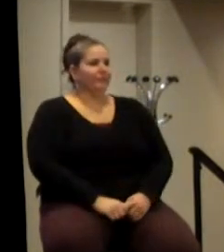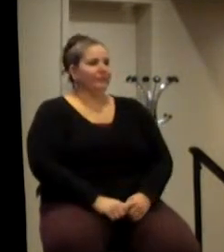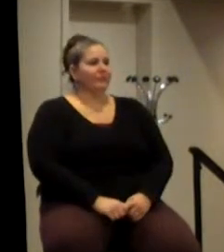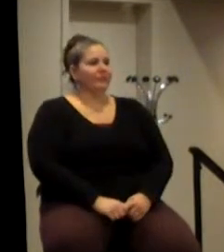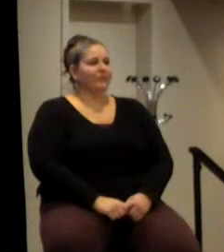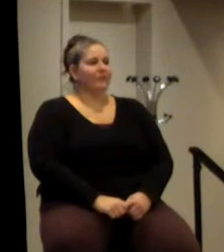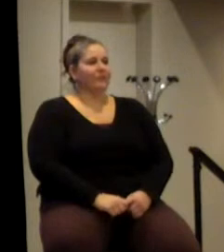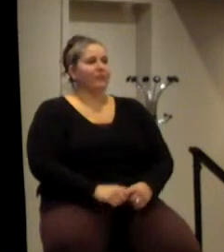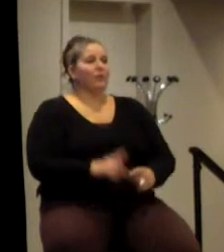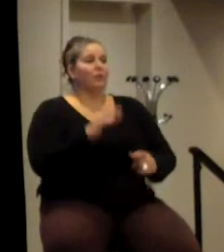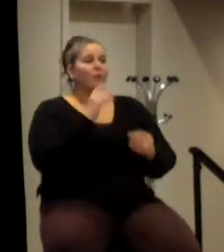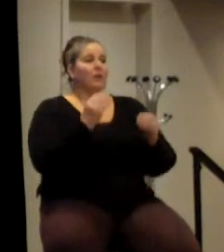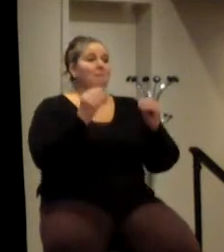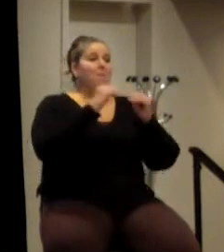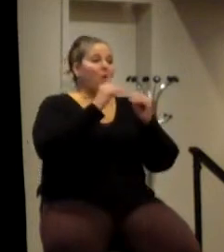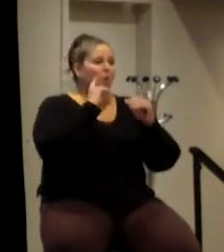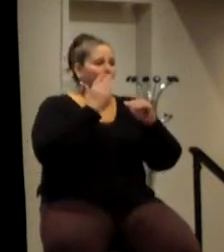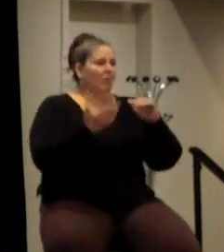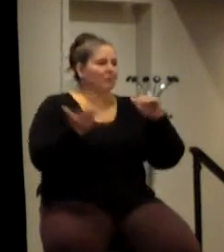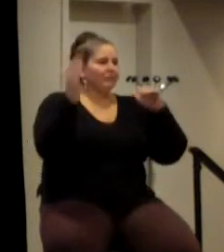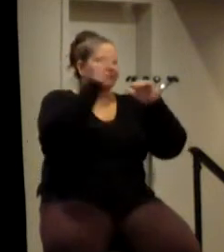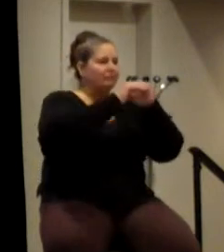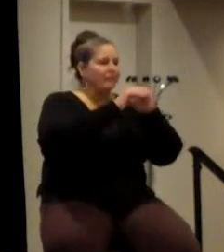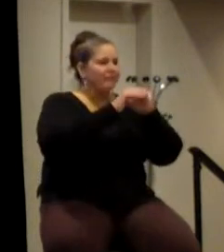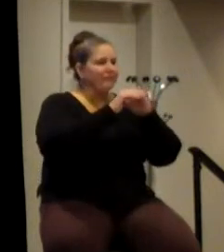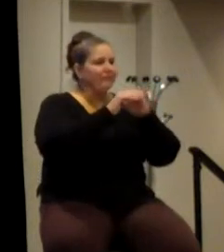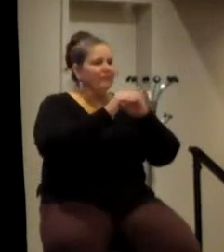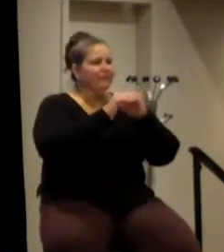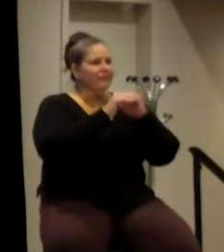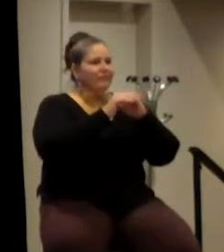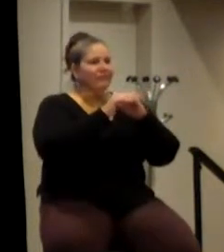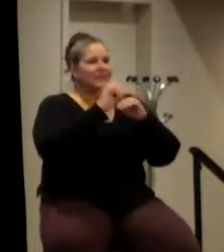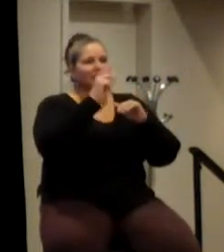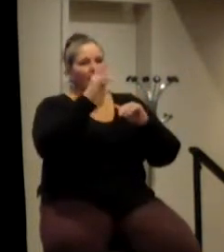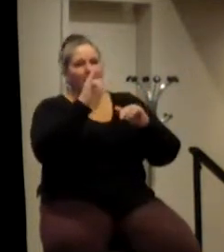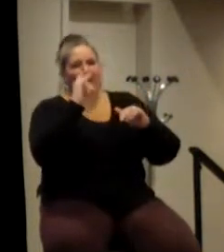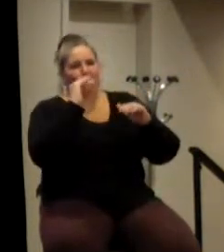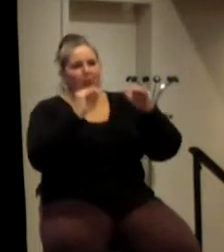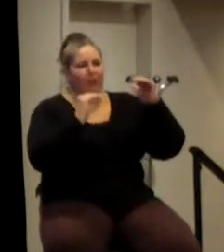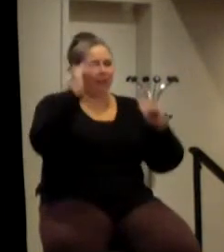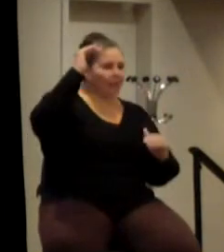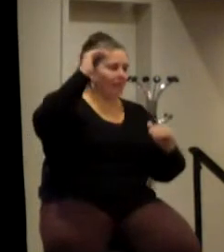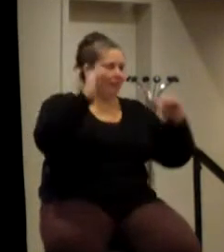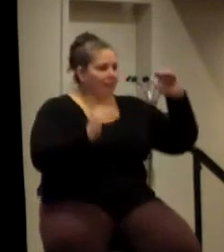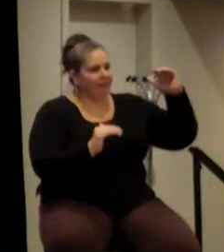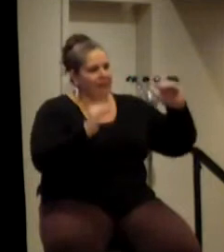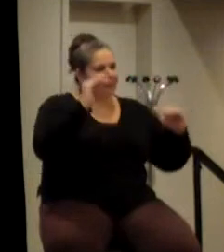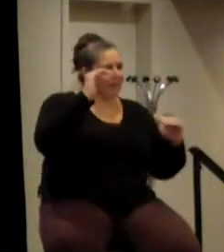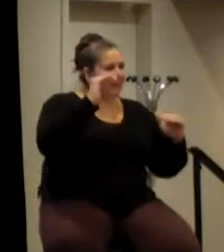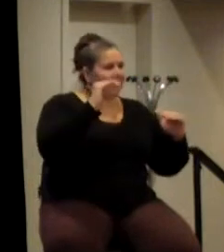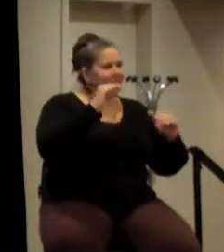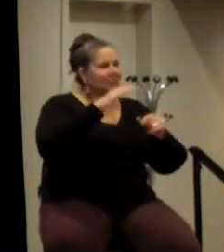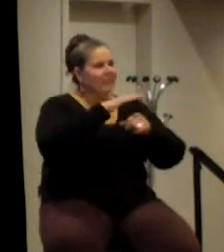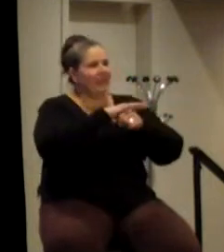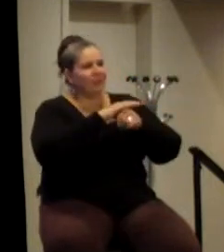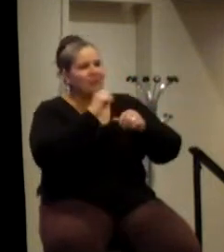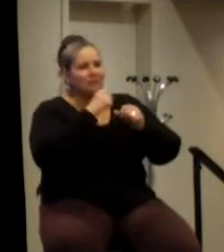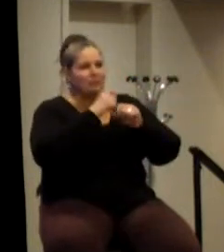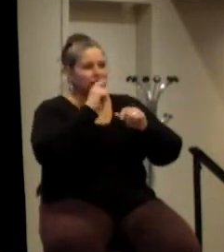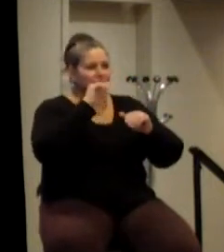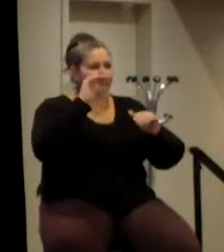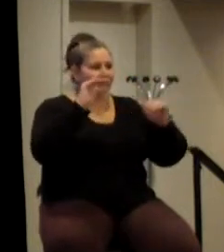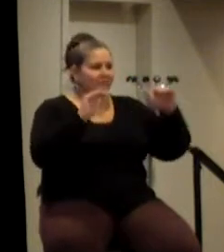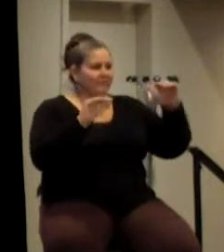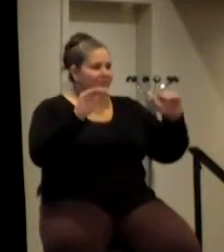into other regions, and then we'll focus in on some new strategies for that supply. So I do think it's going to get better in the next 2 to